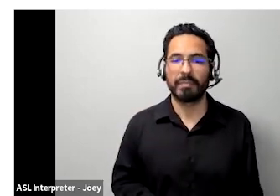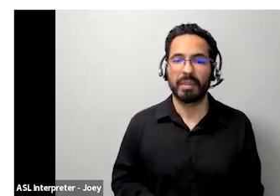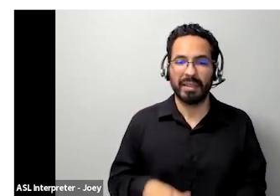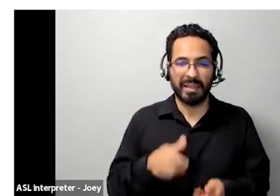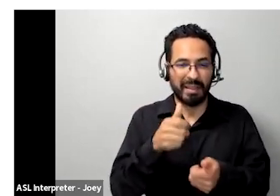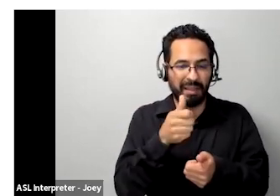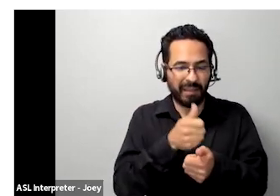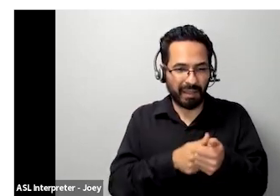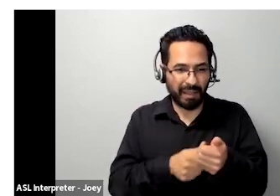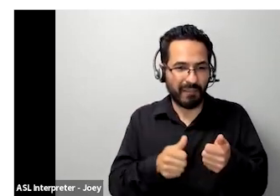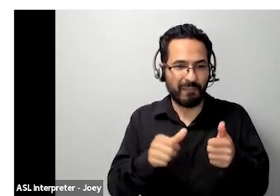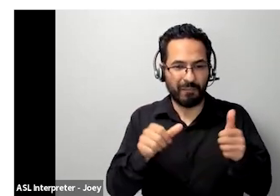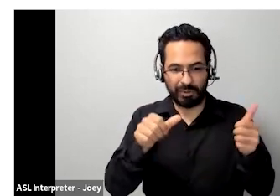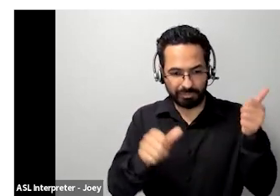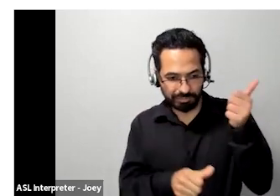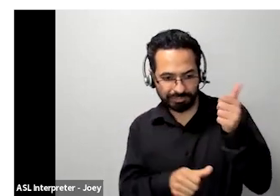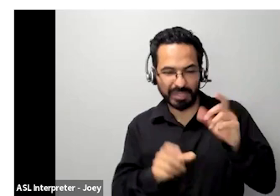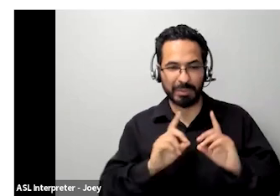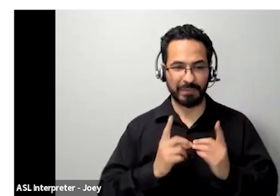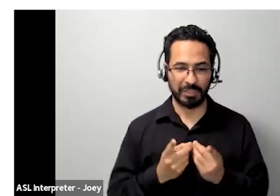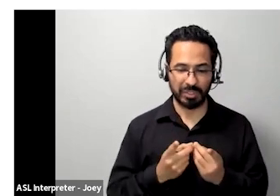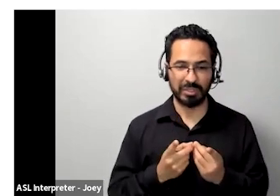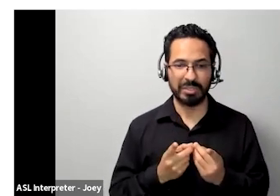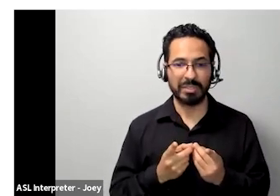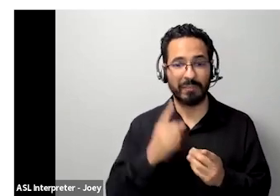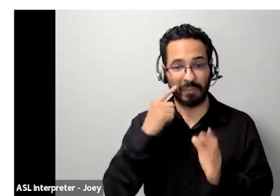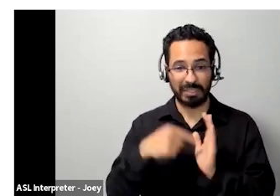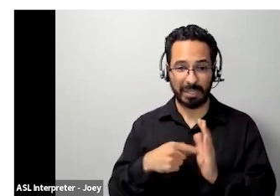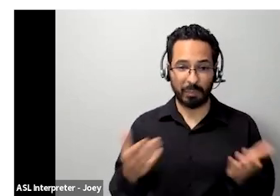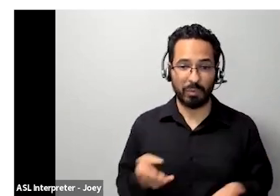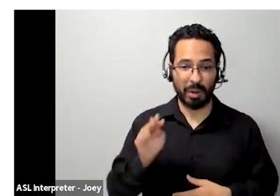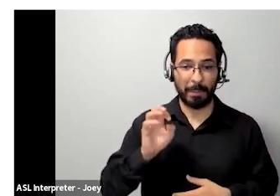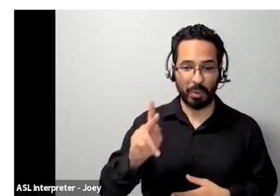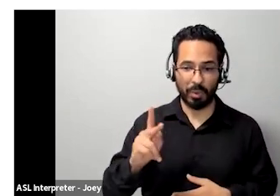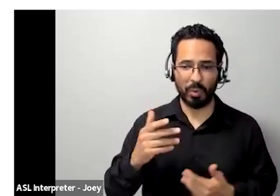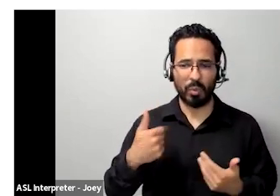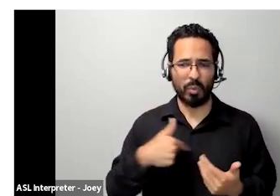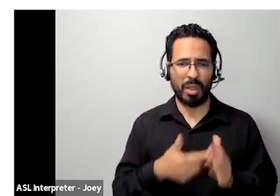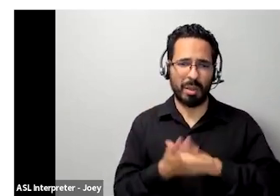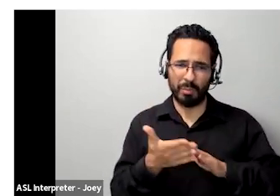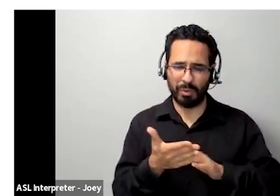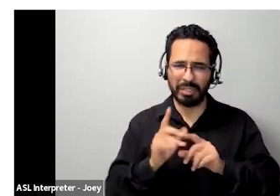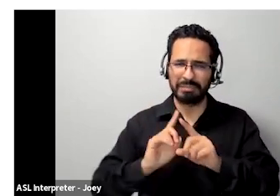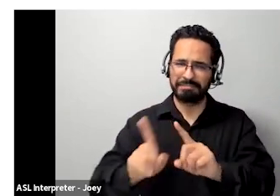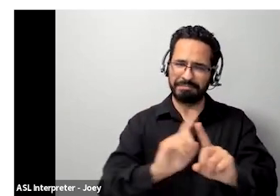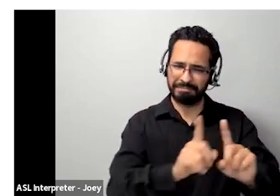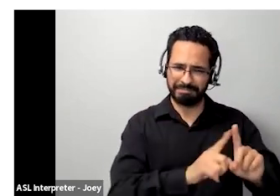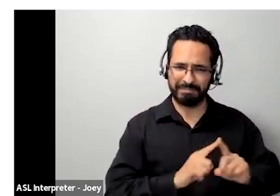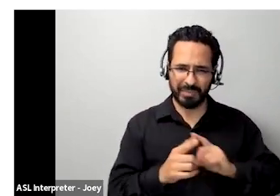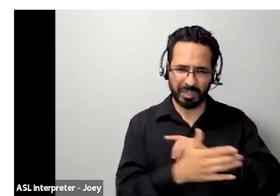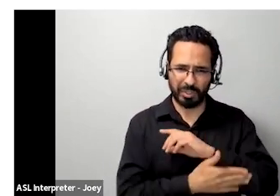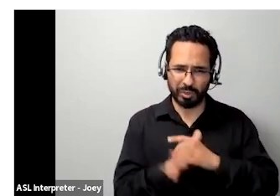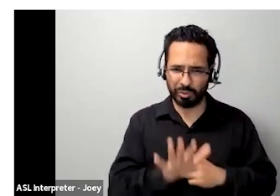subdivision of the company. So, for example, at Merck, we operate in many, many countries across the world, and today we have